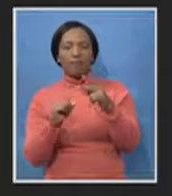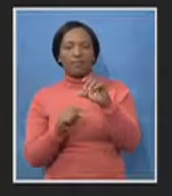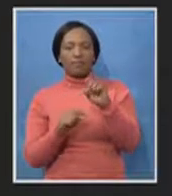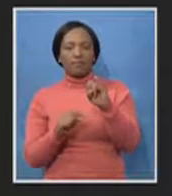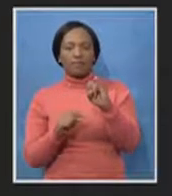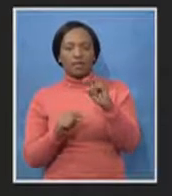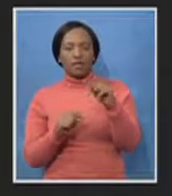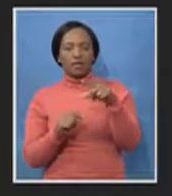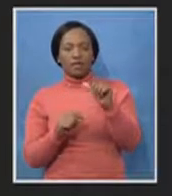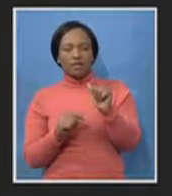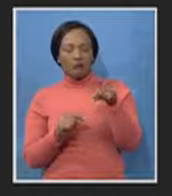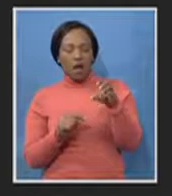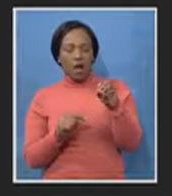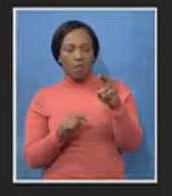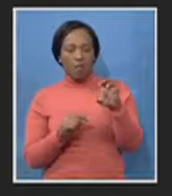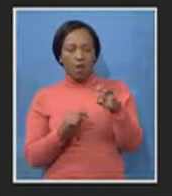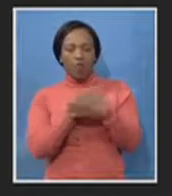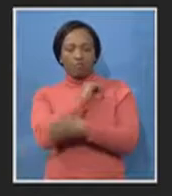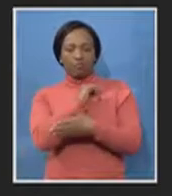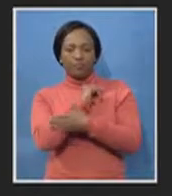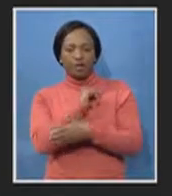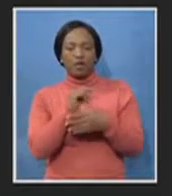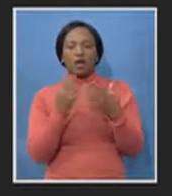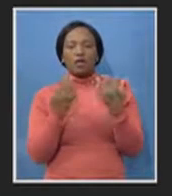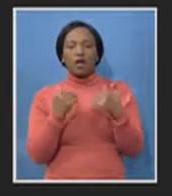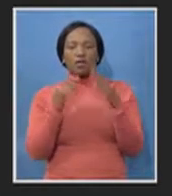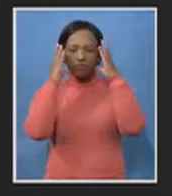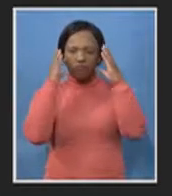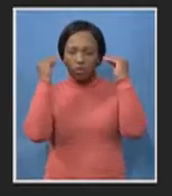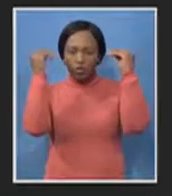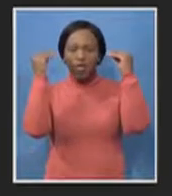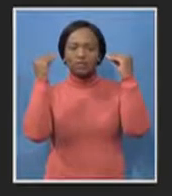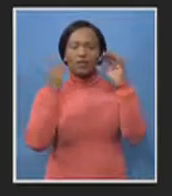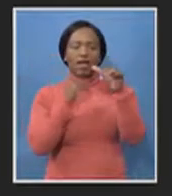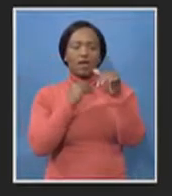Zealand, and Mauritius, right? There will be,